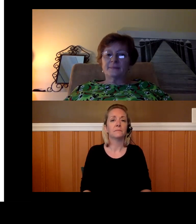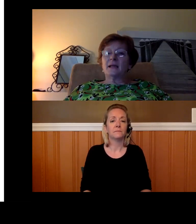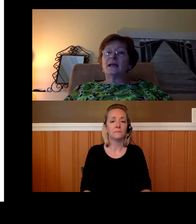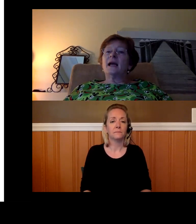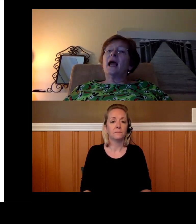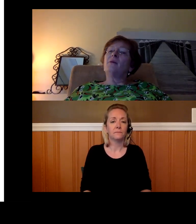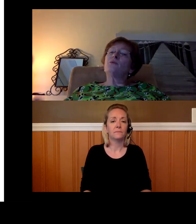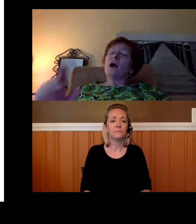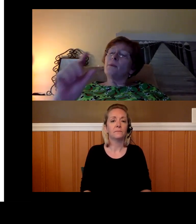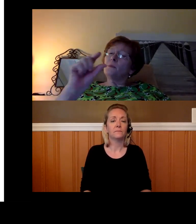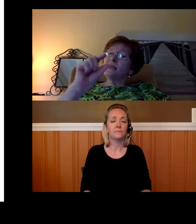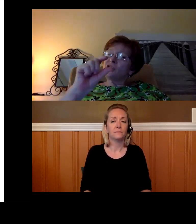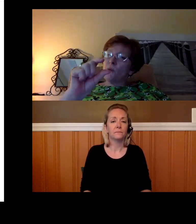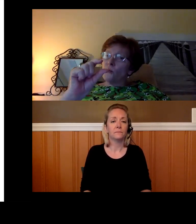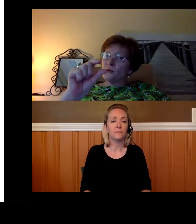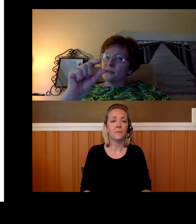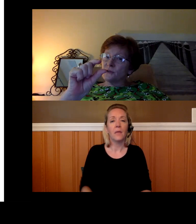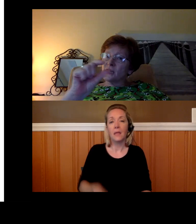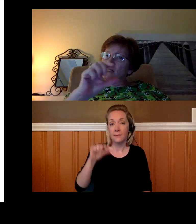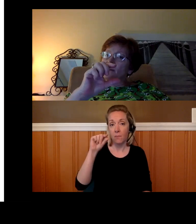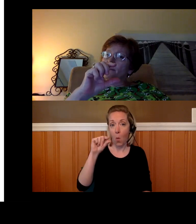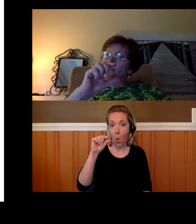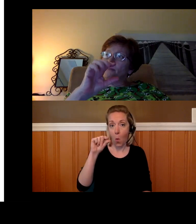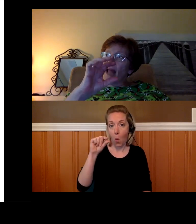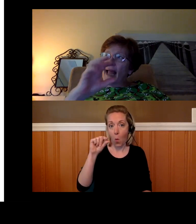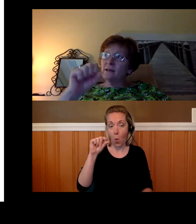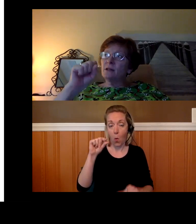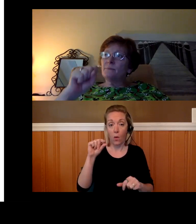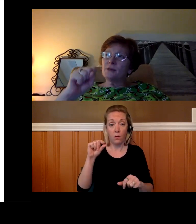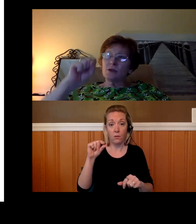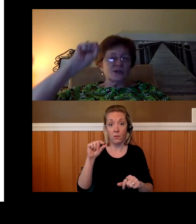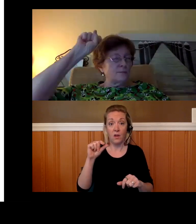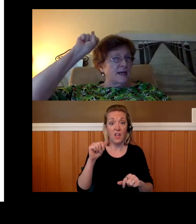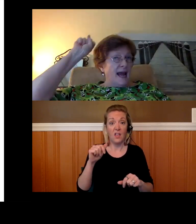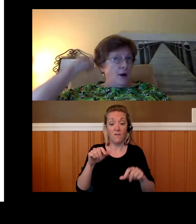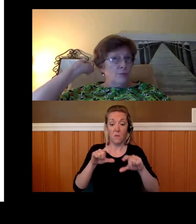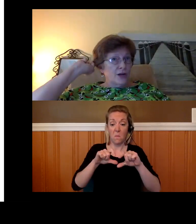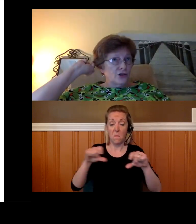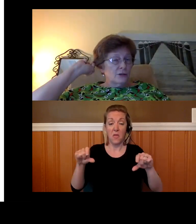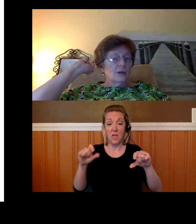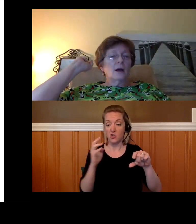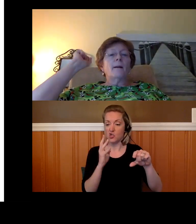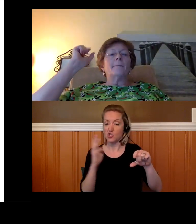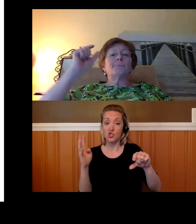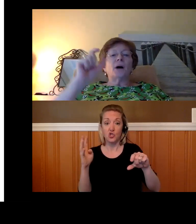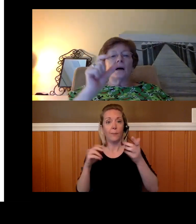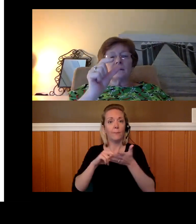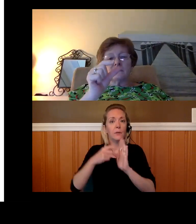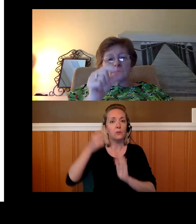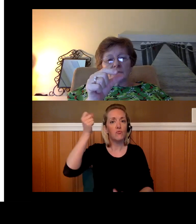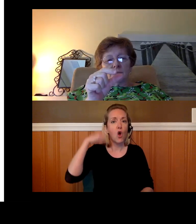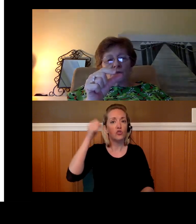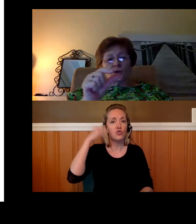And probably small bristles, because a handle and bristles could be a hairbrush, but